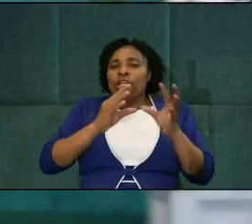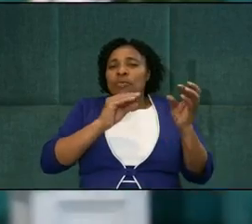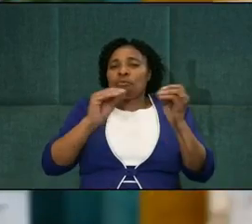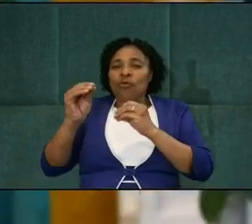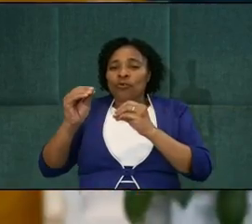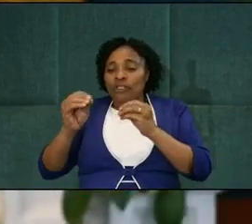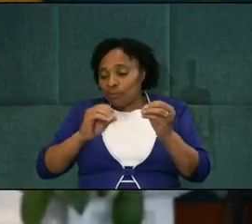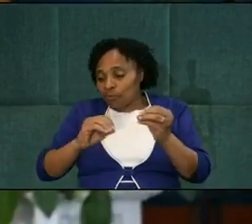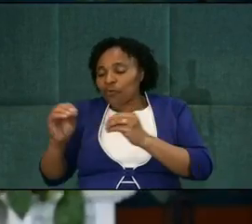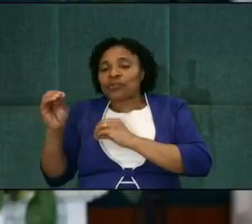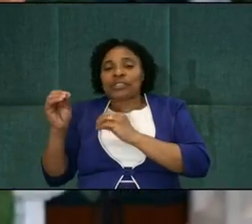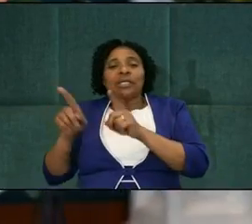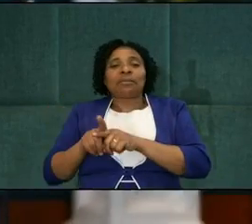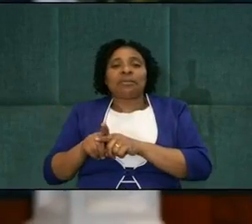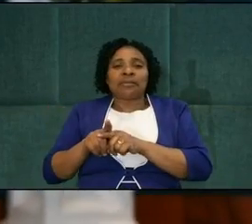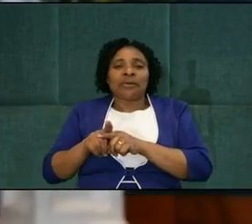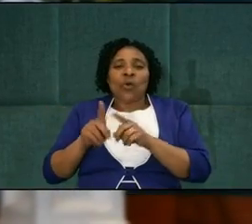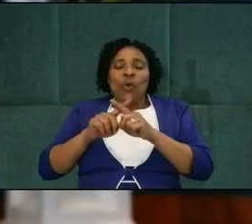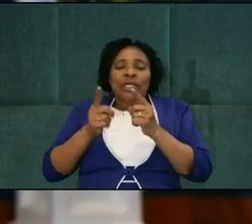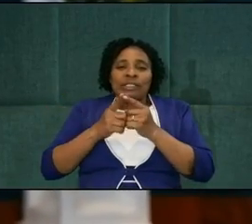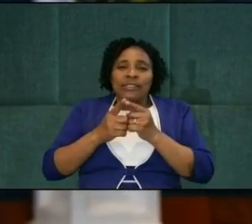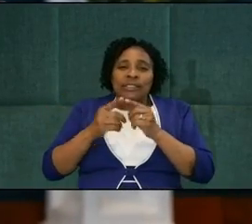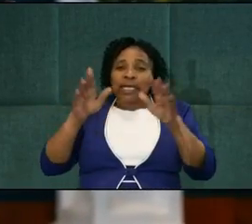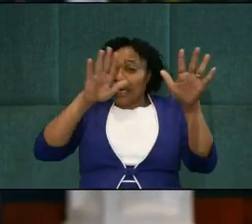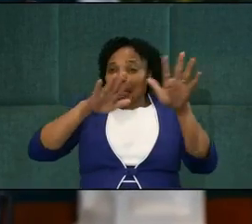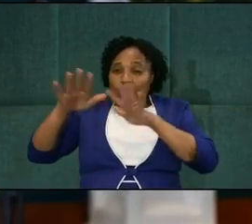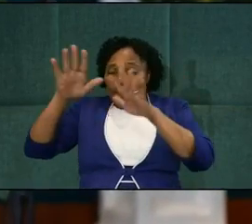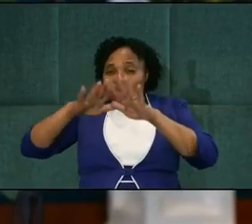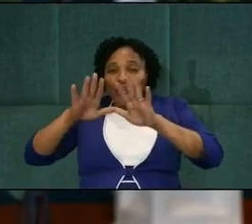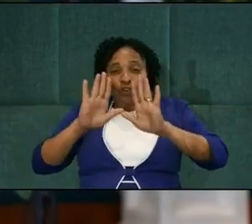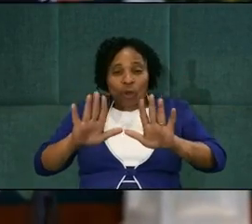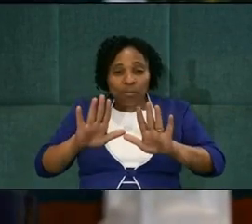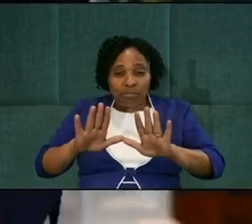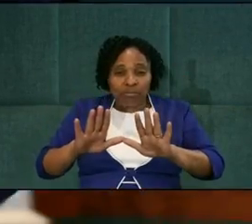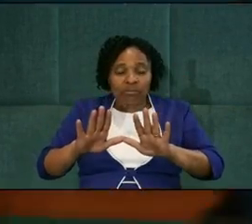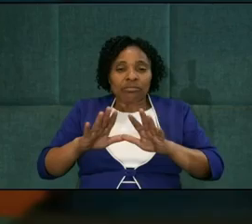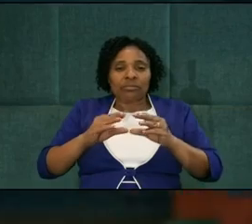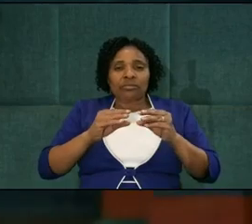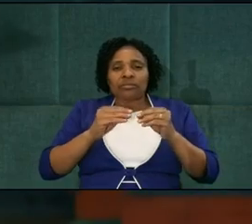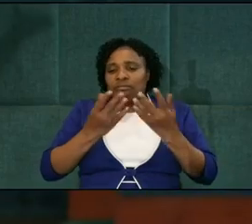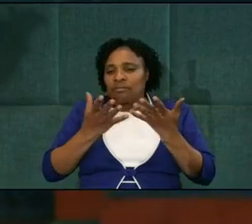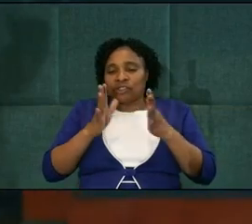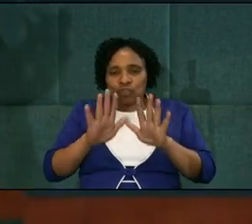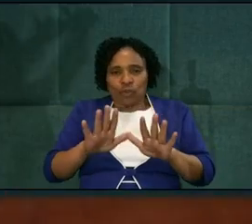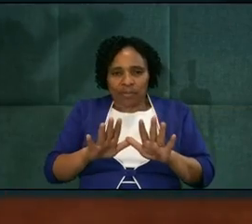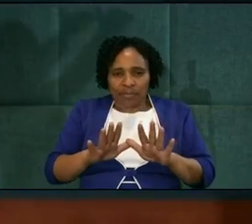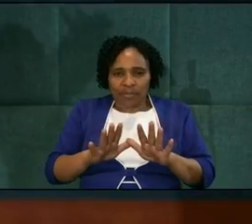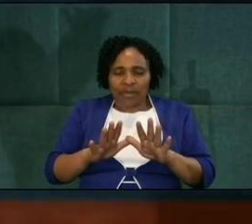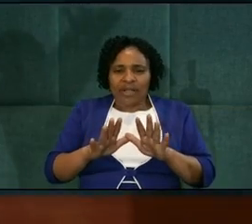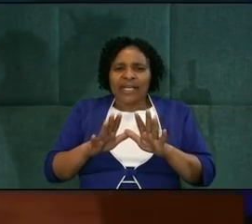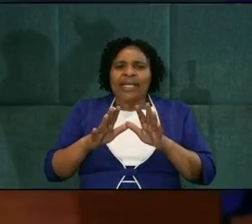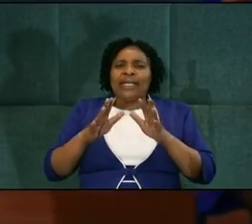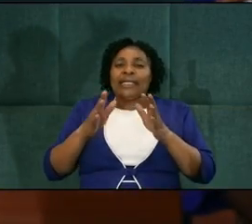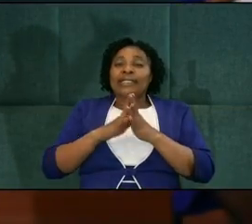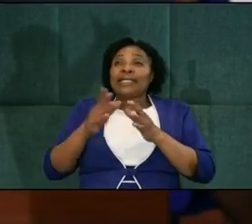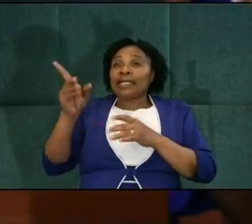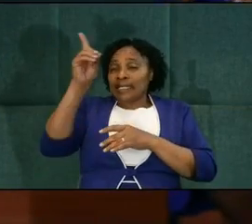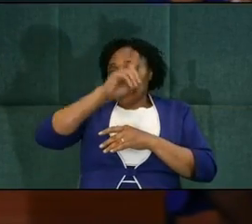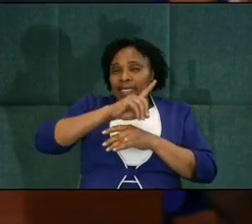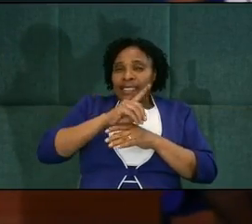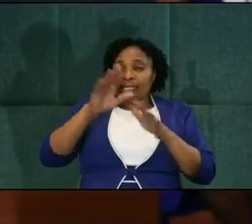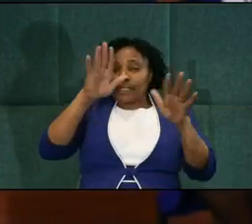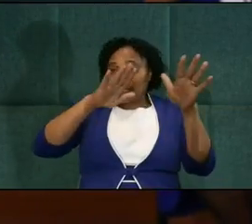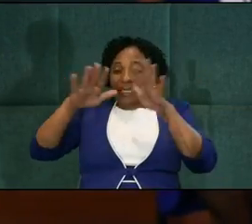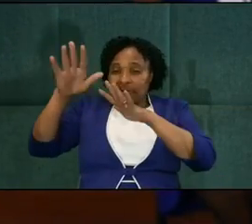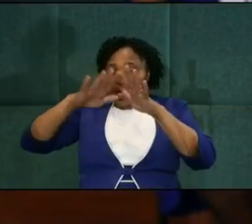they moved. When the cloud stopped, they stopped. In the day, that cloud formed a shade of the sun, so